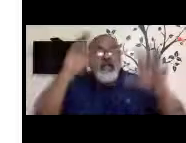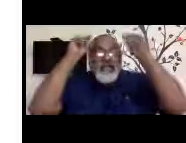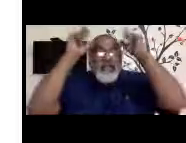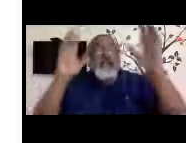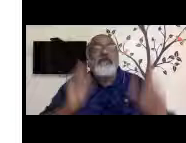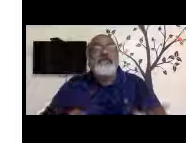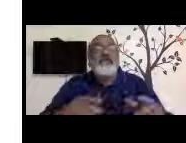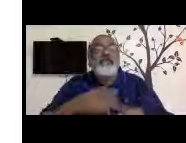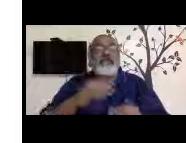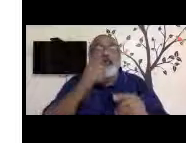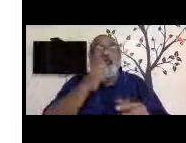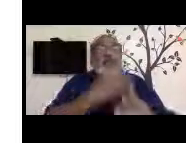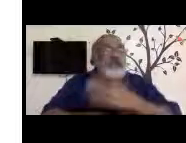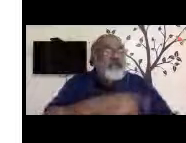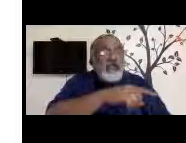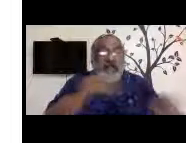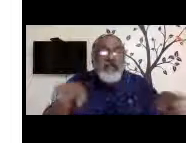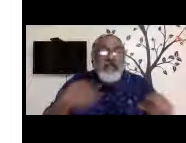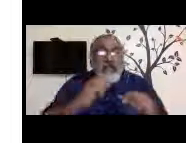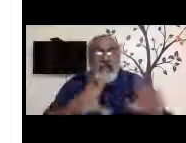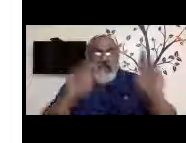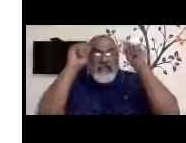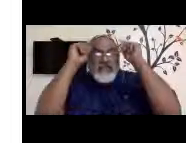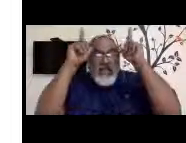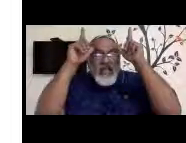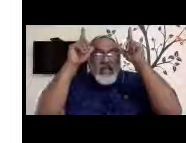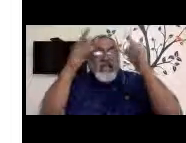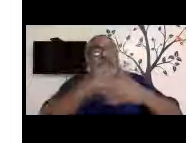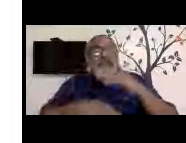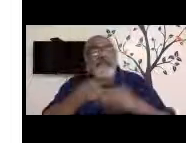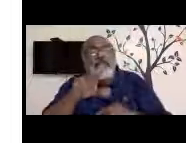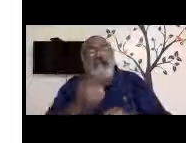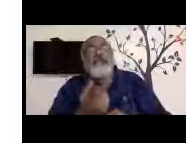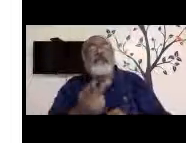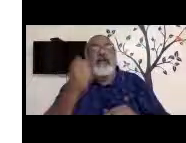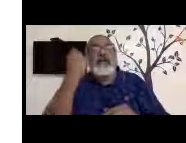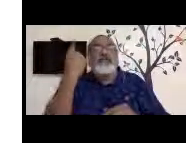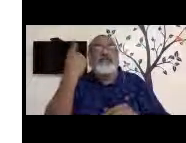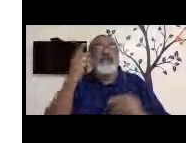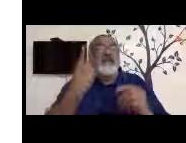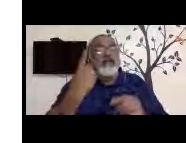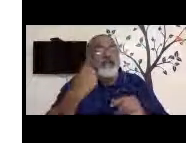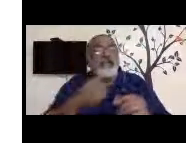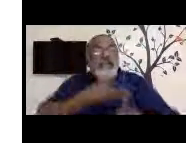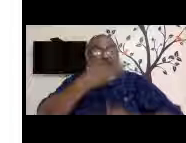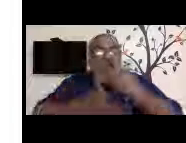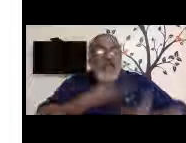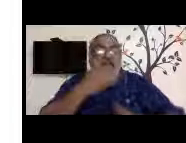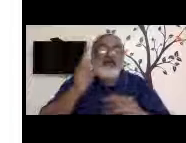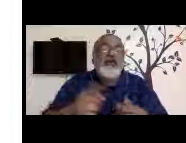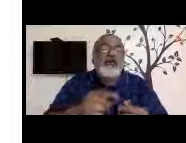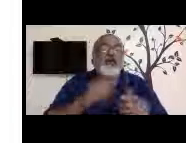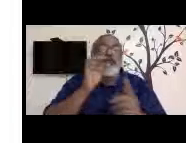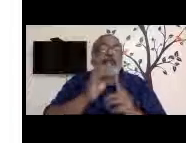itself, demystify the disability. So all these points are specifically mentioned in the Disability Act.